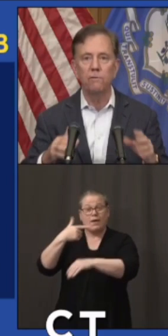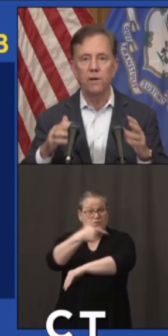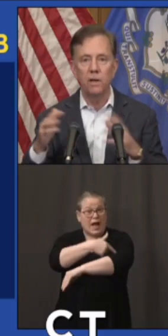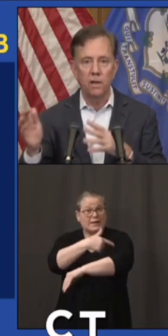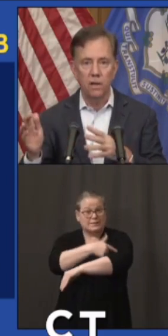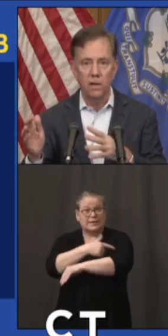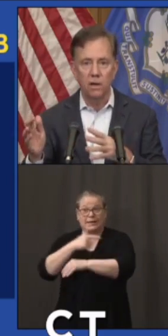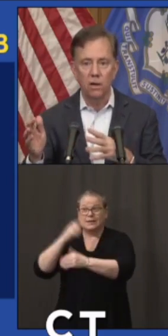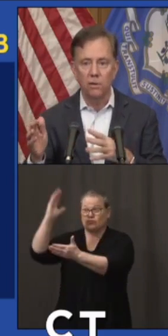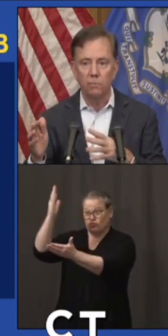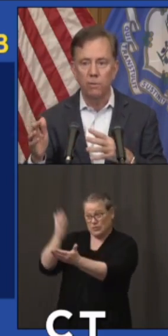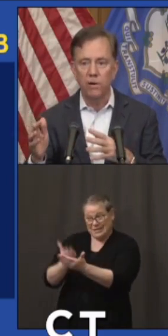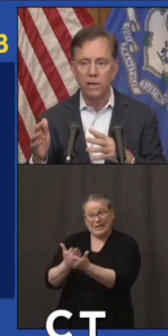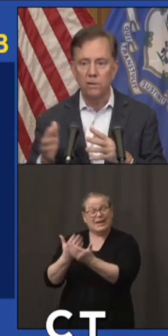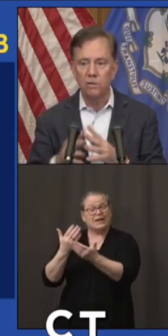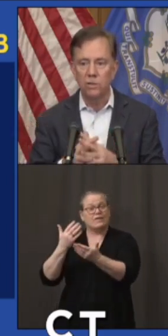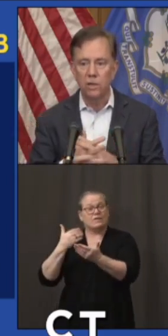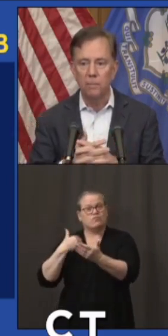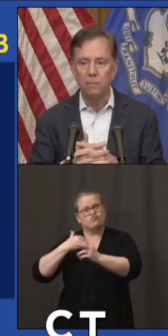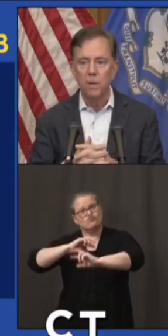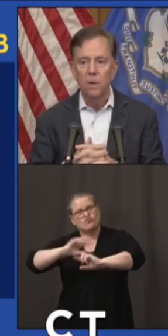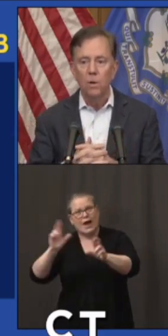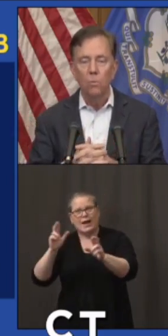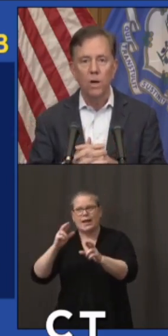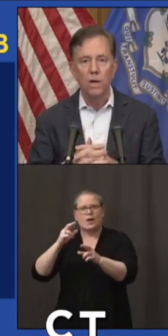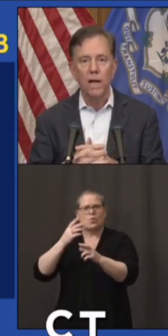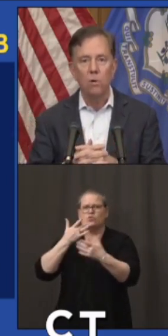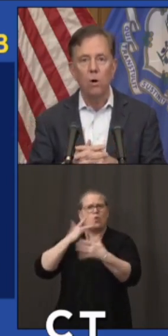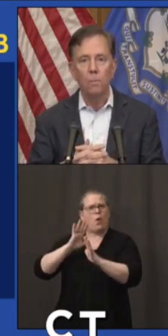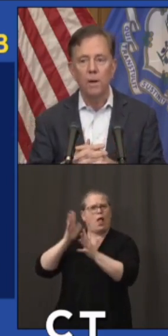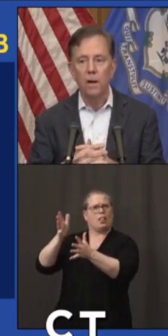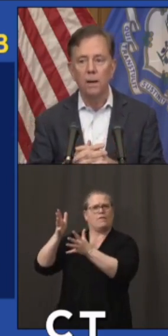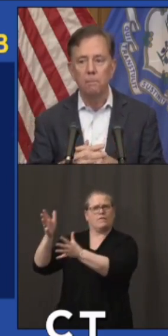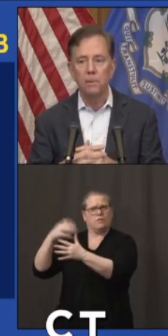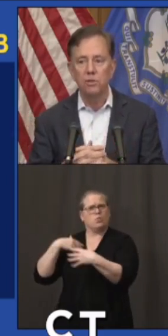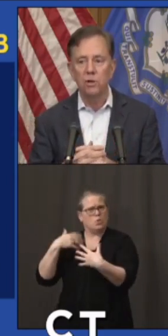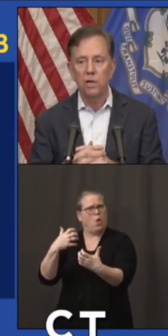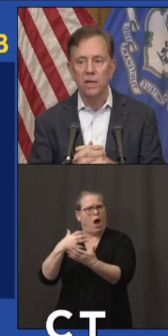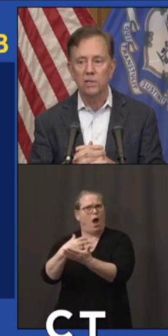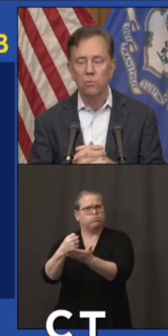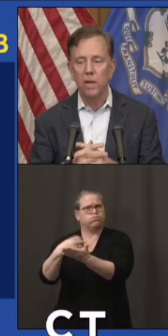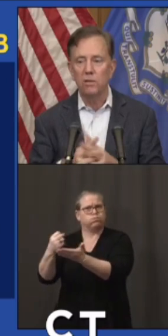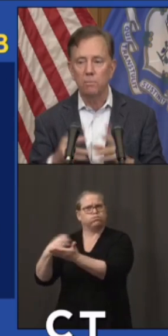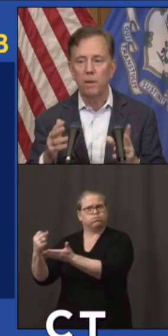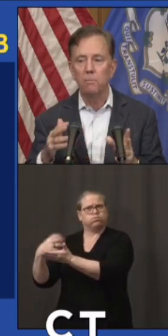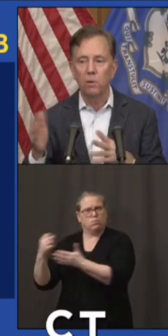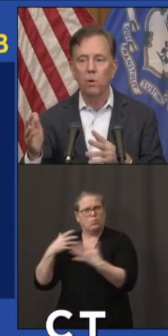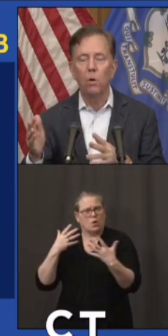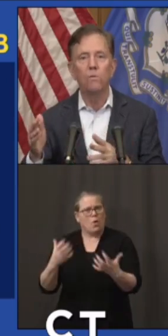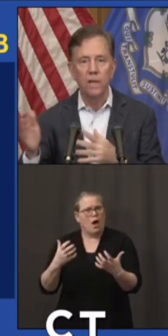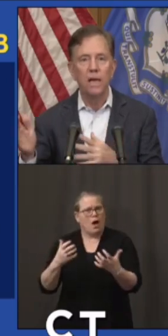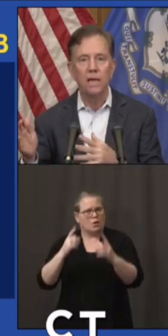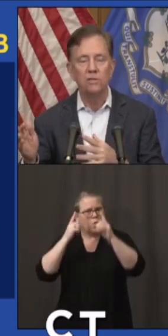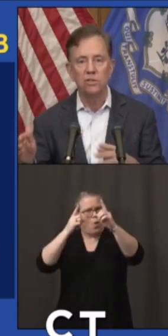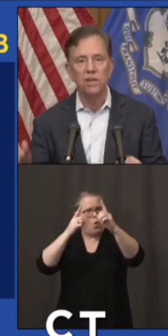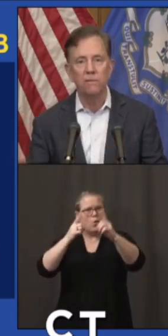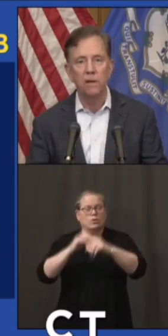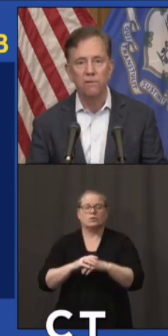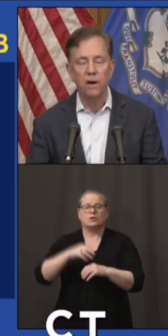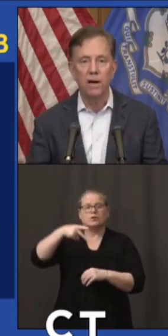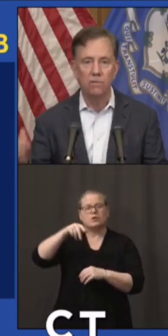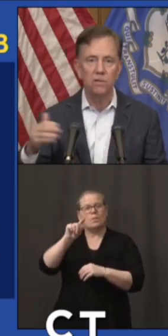at Griffin and our other providers, we're going to now open it up starting next week to people over the age